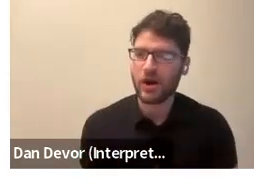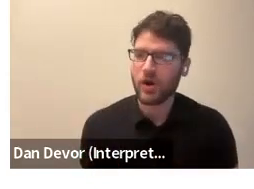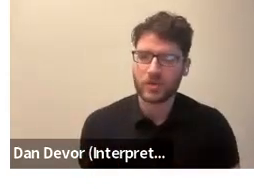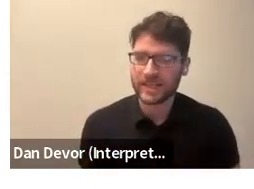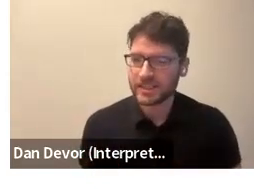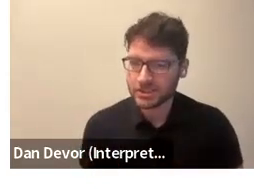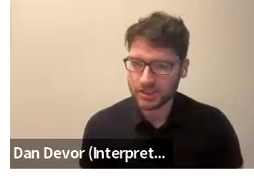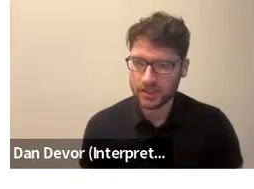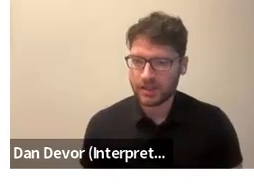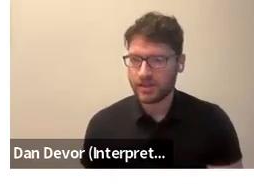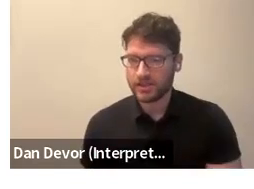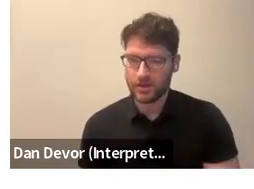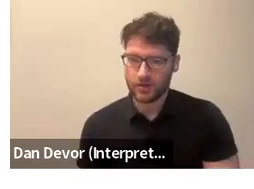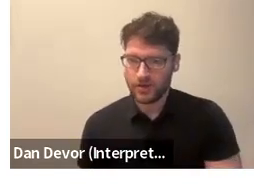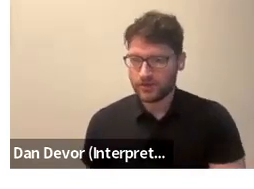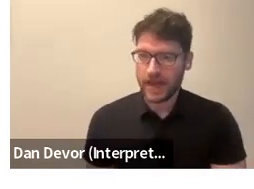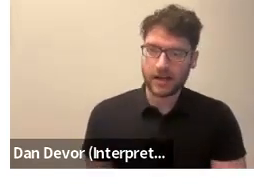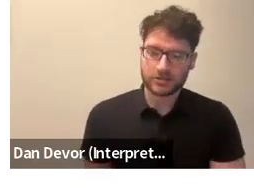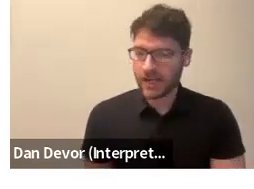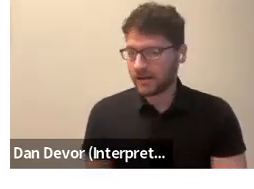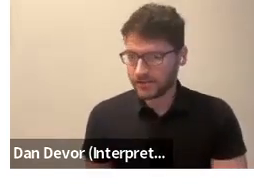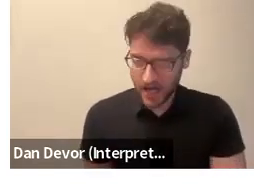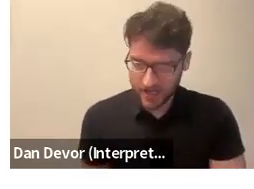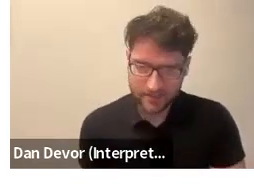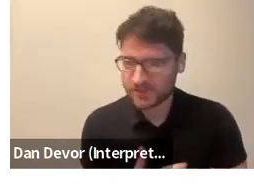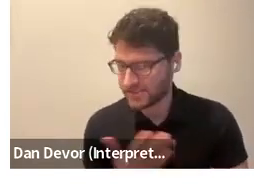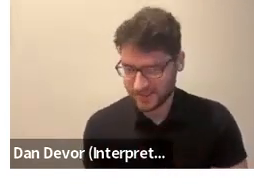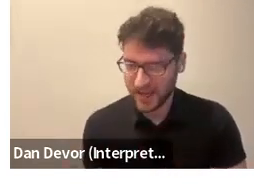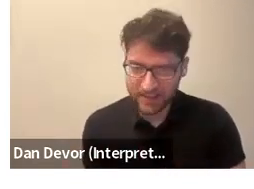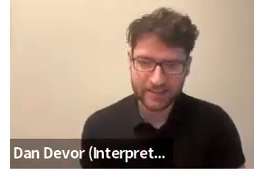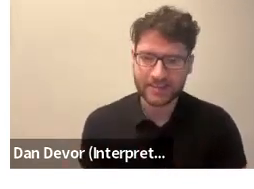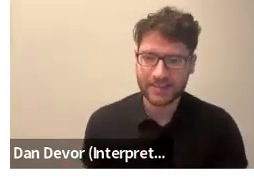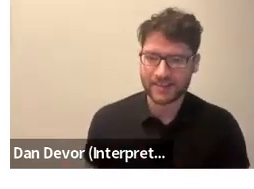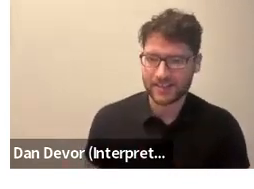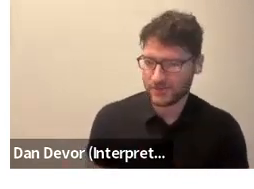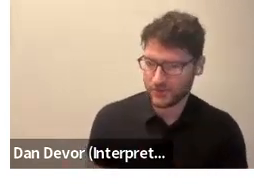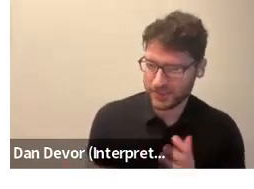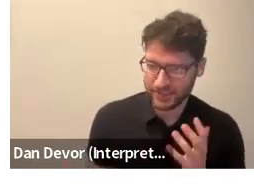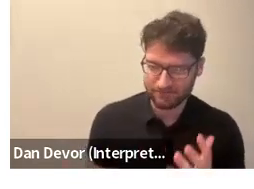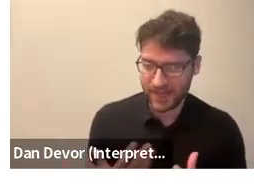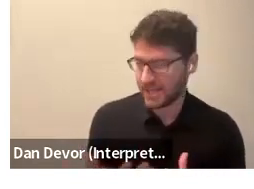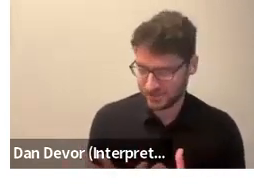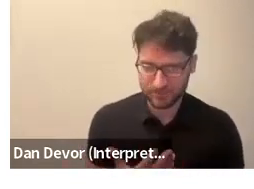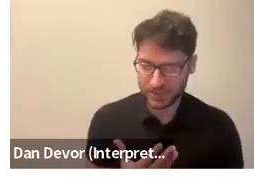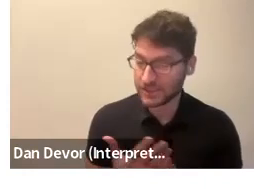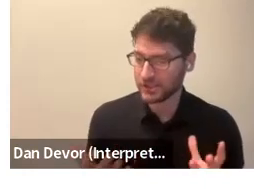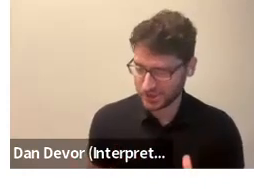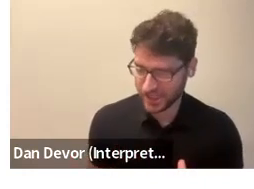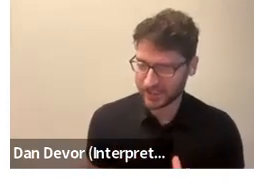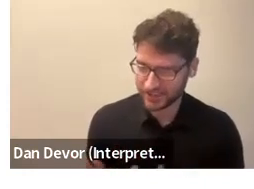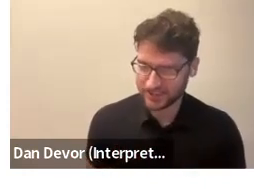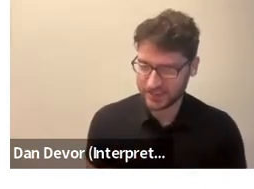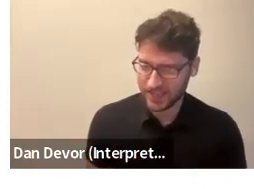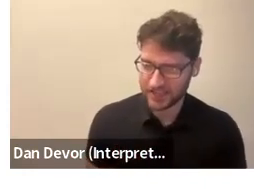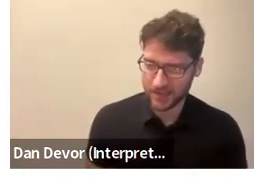So if you think about Old English, thou shalt not, things like that, that has